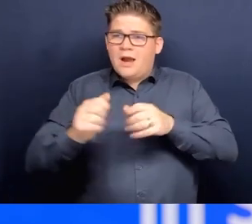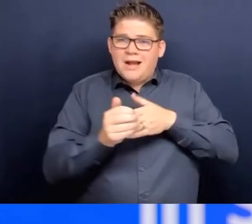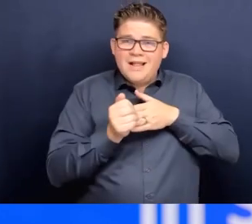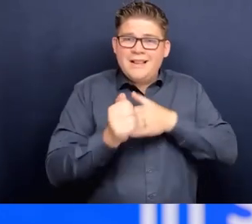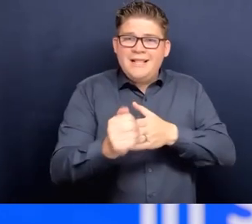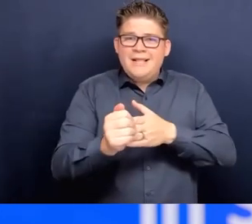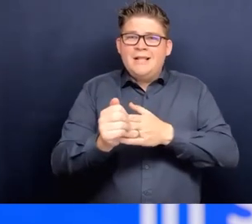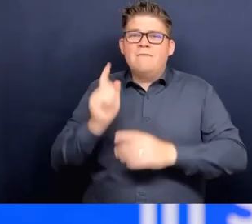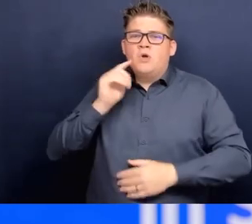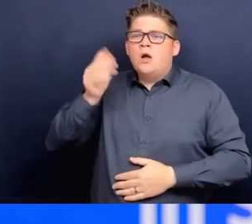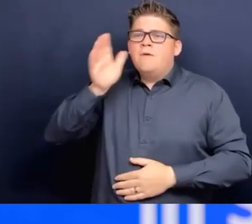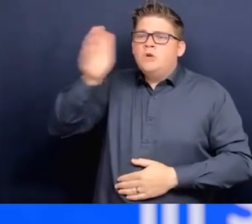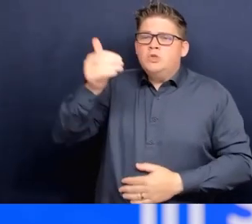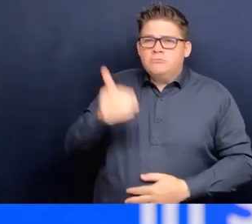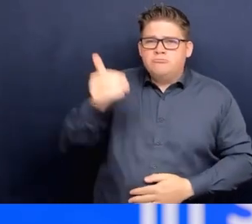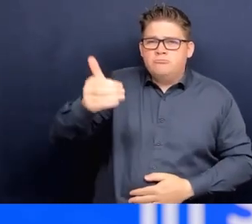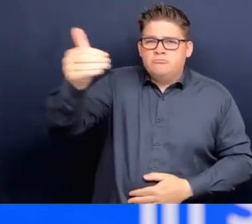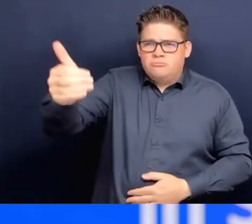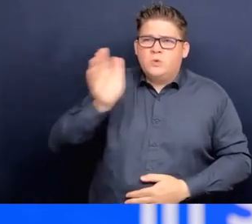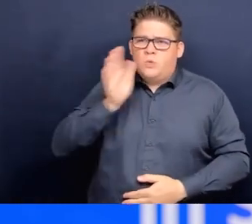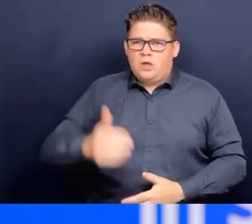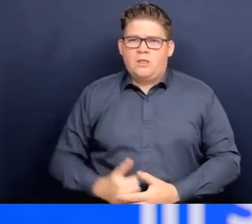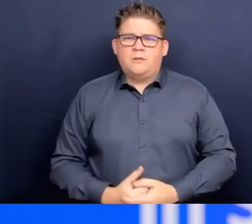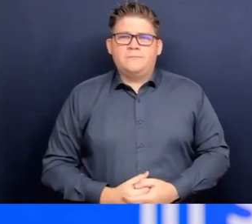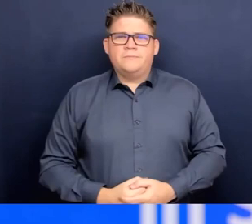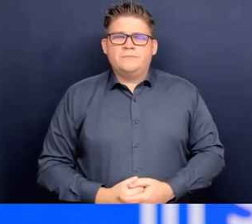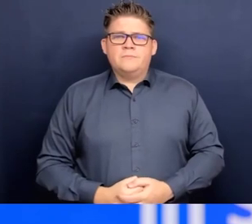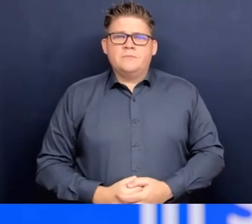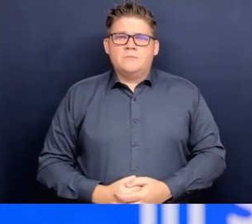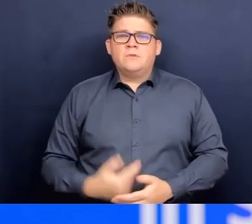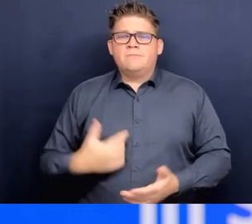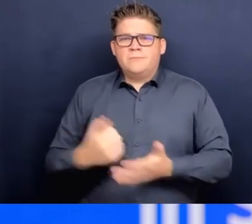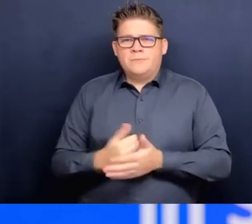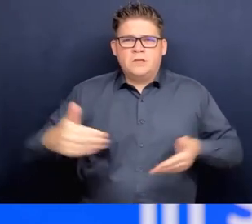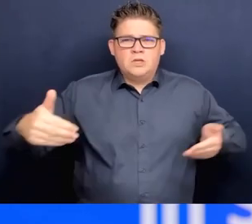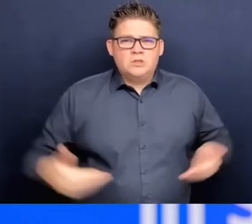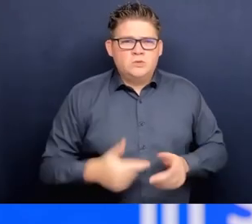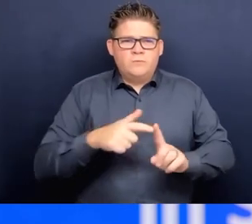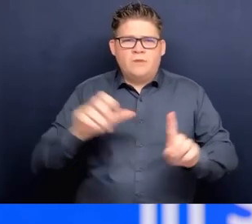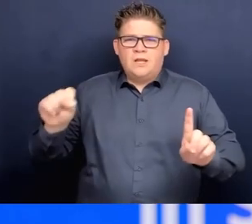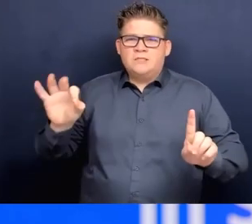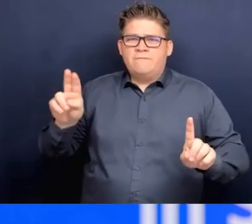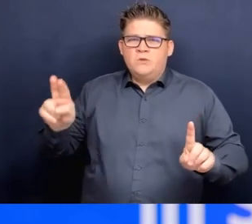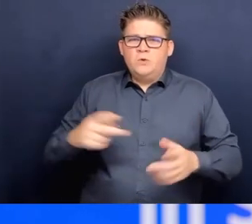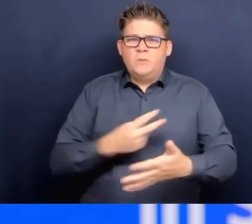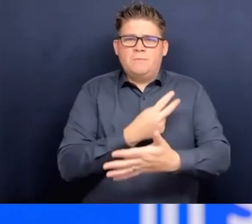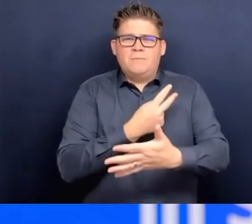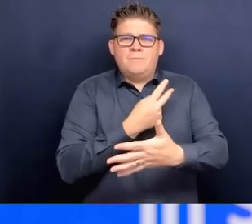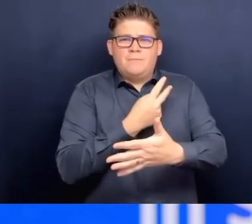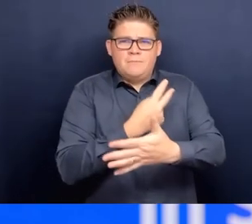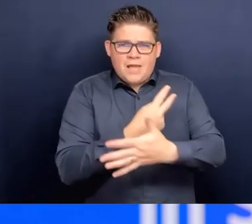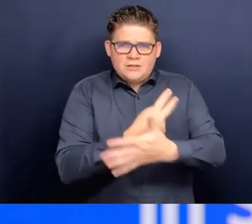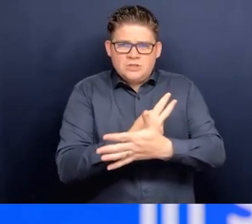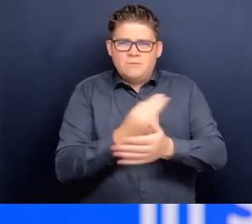body, students who are leading our province now and will lead our province for decades to come. And so it's